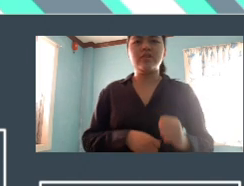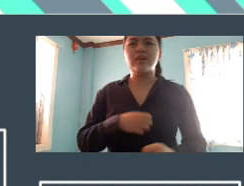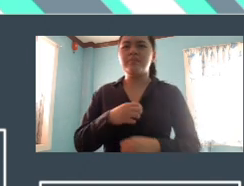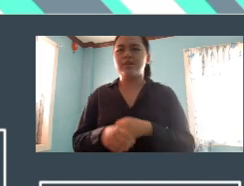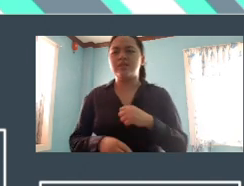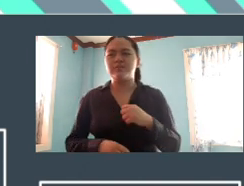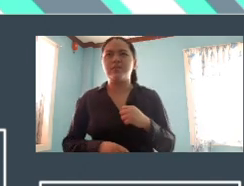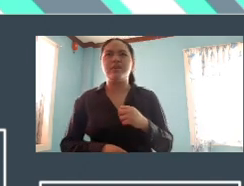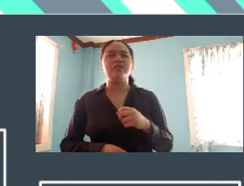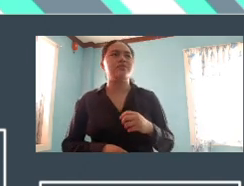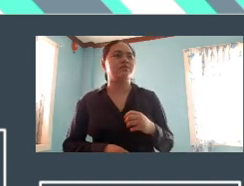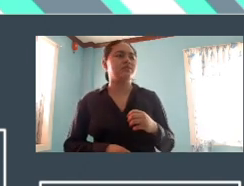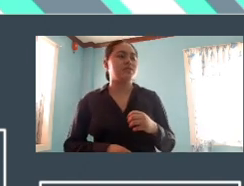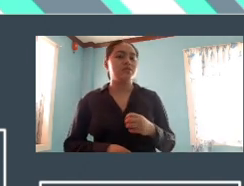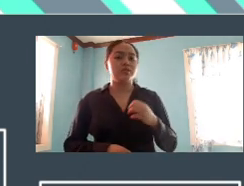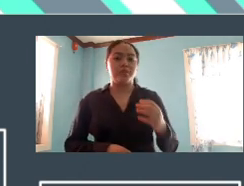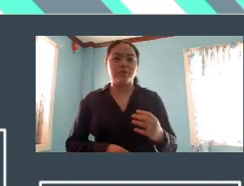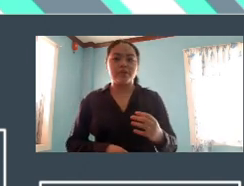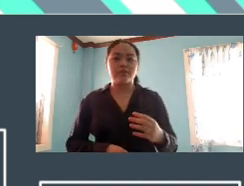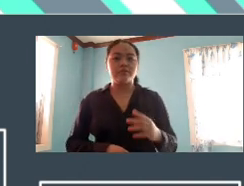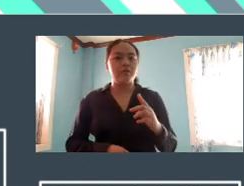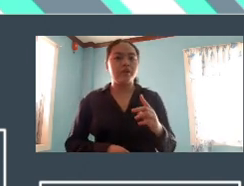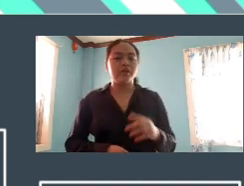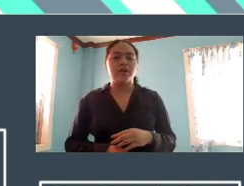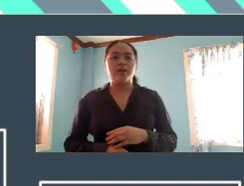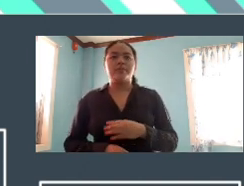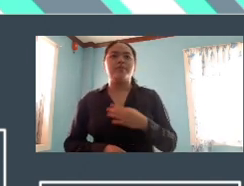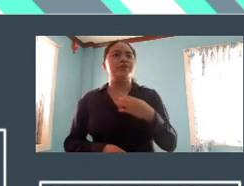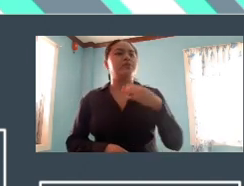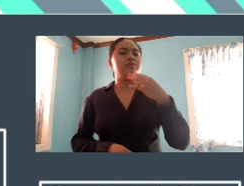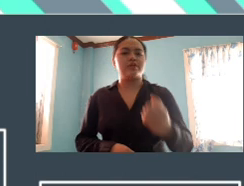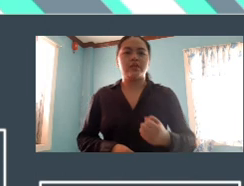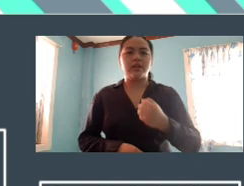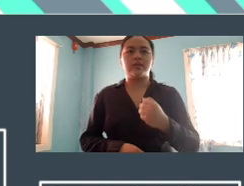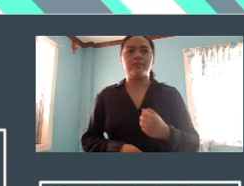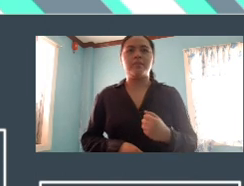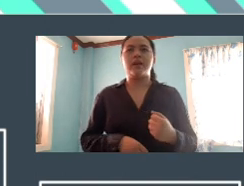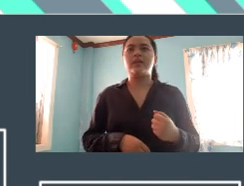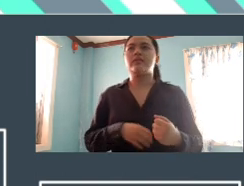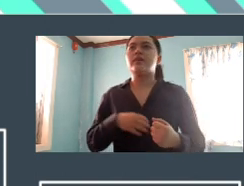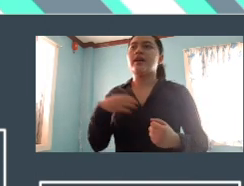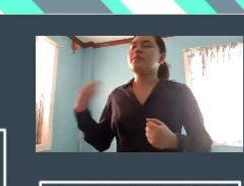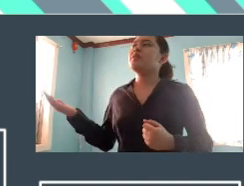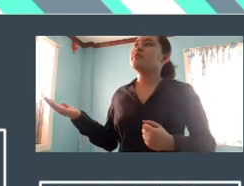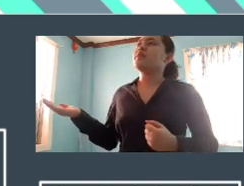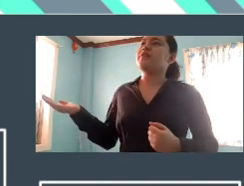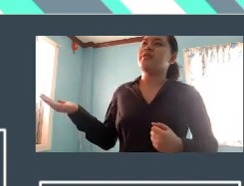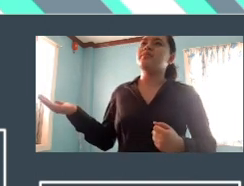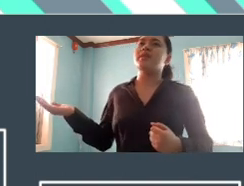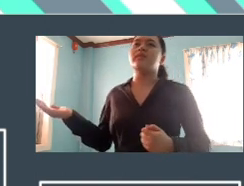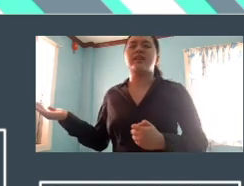fertilization, and some plants rely on spores for reproducing by the help of